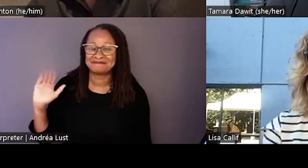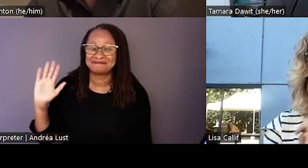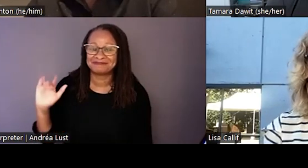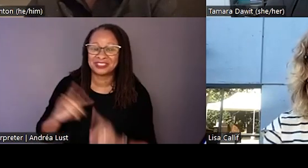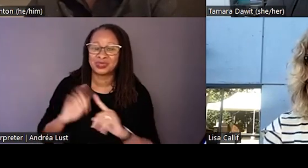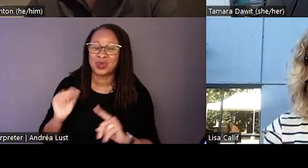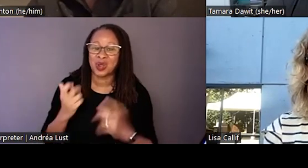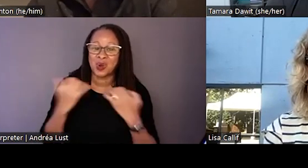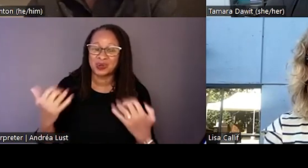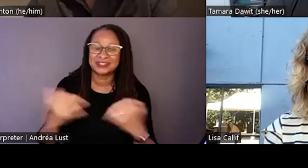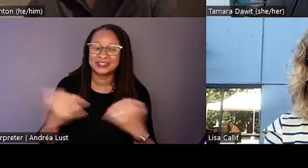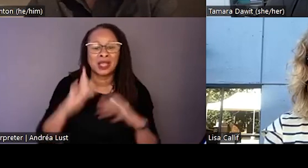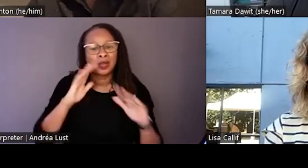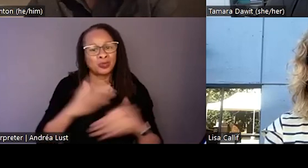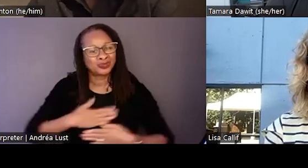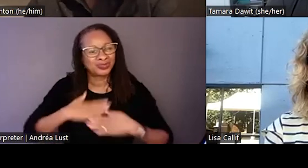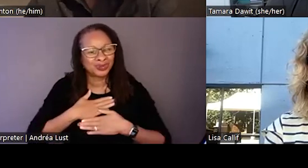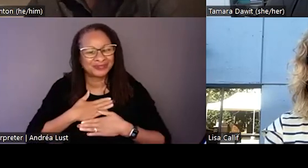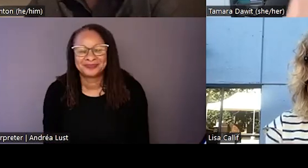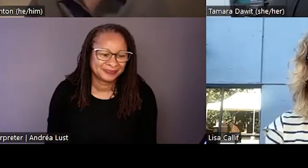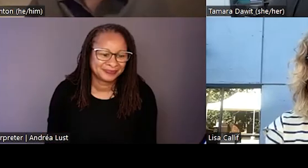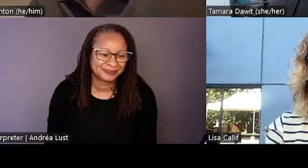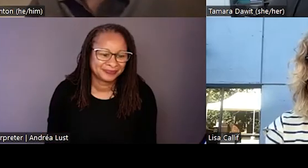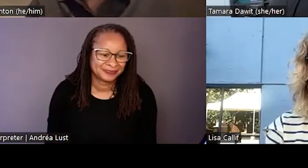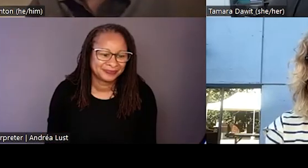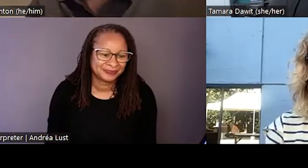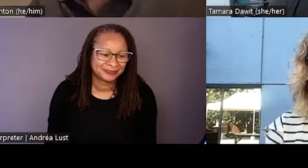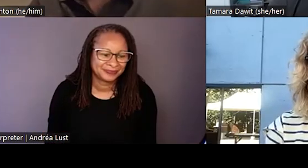to our audience. Hope you enjoyed. Thank you. Thank you. Bye, everybody.